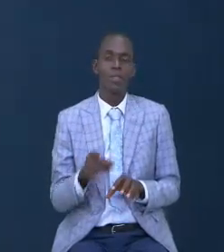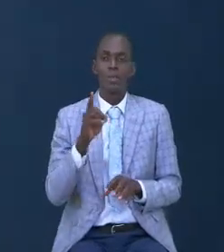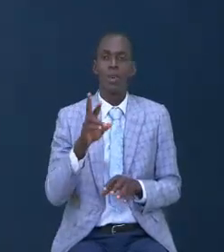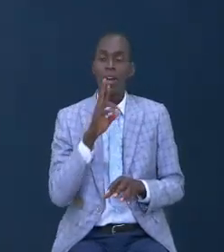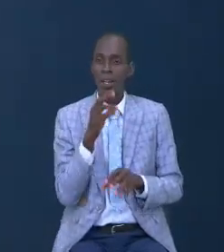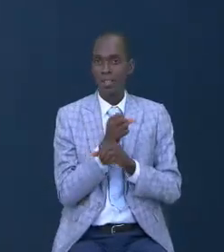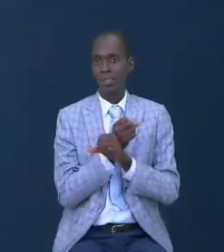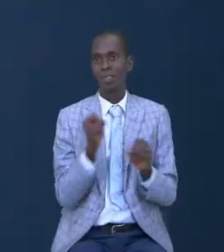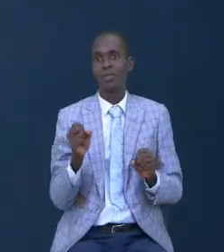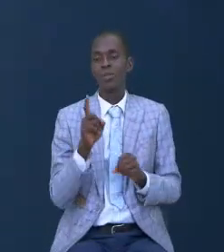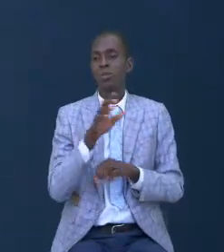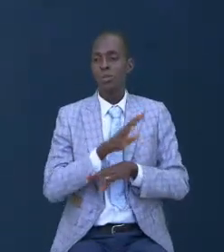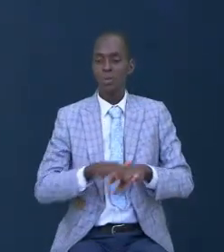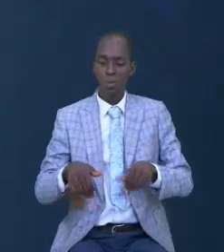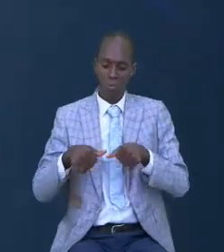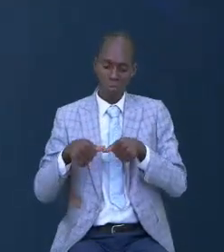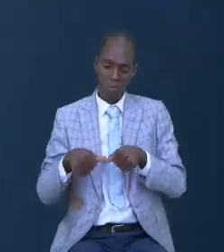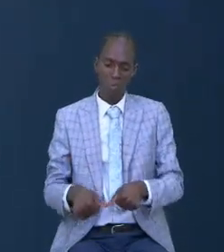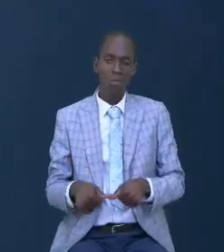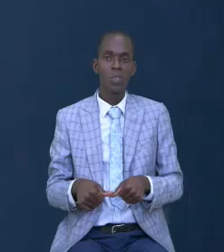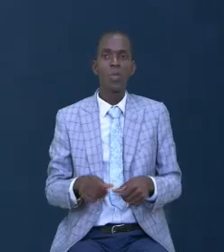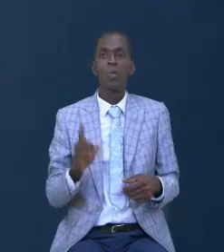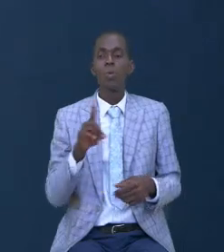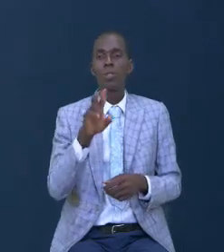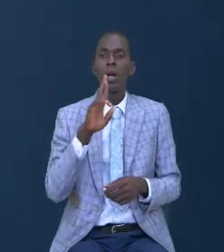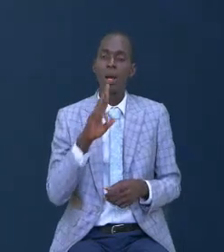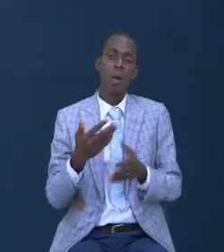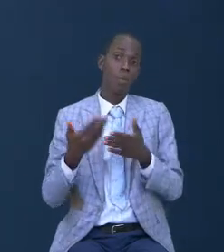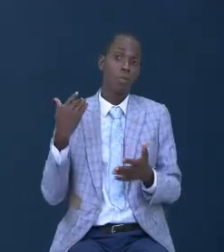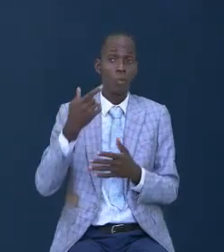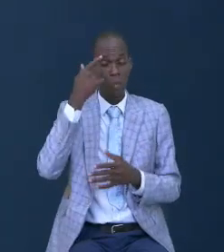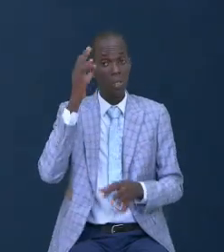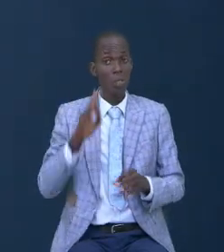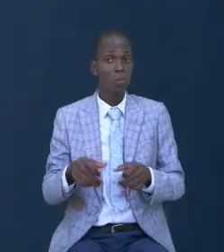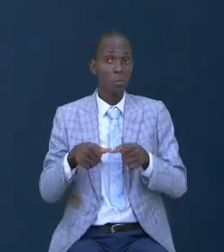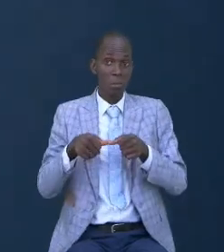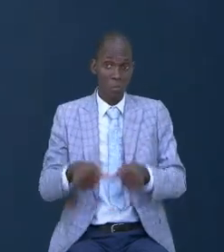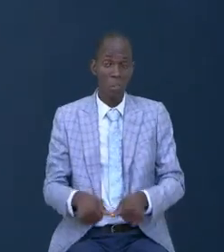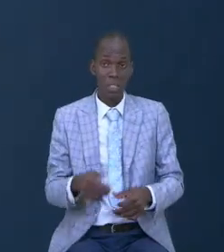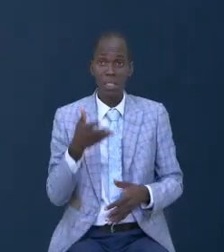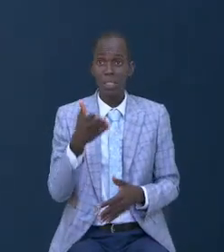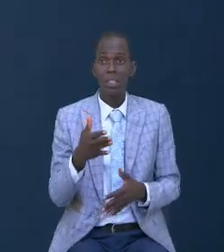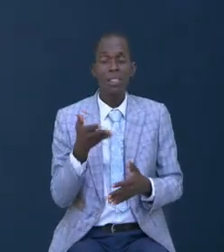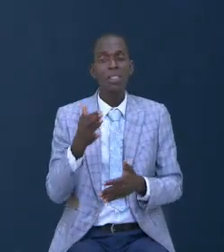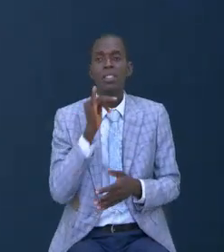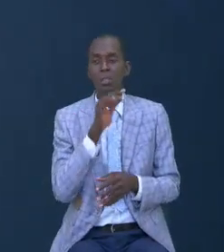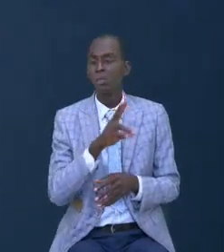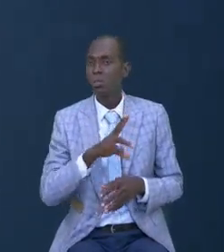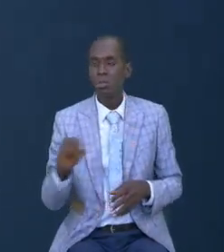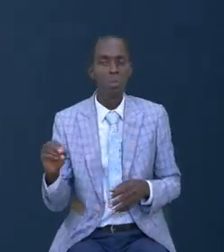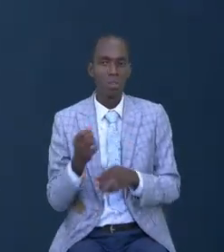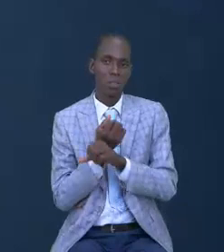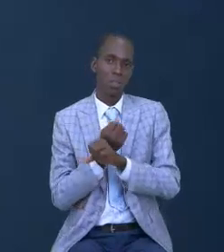you don't remain where you were before. Because if you remain where you were, there's no salvation.